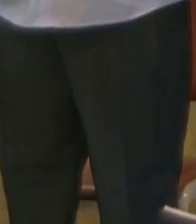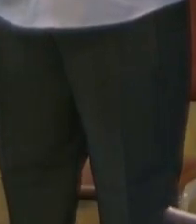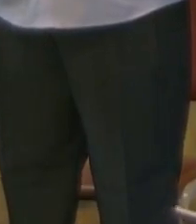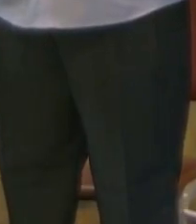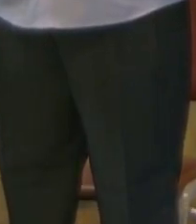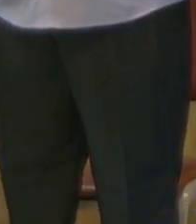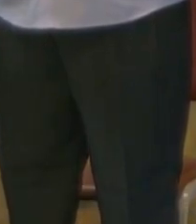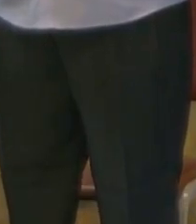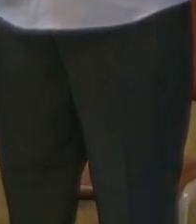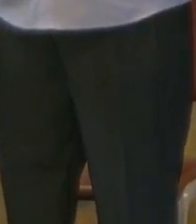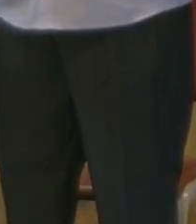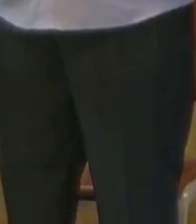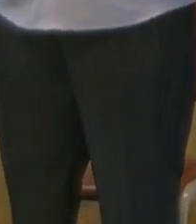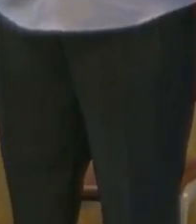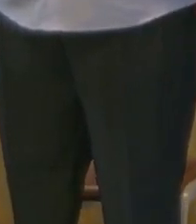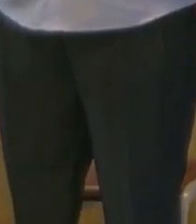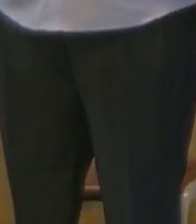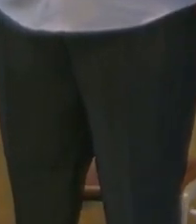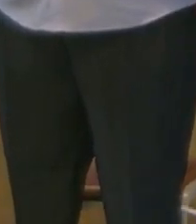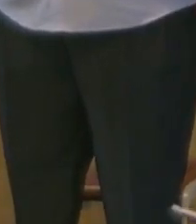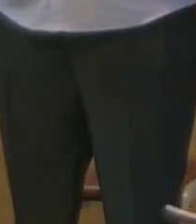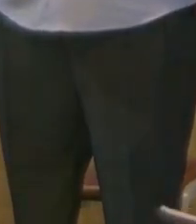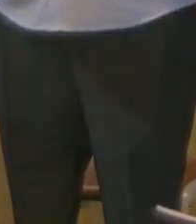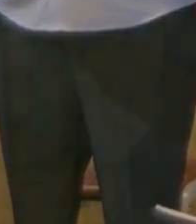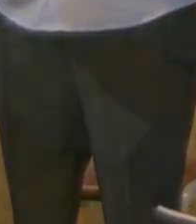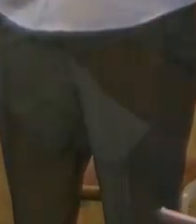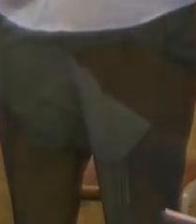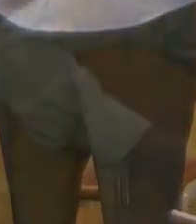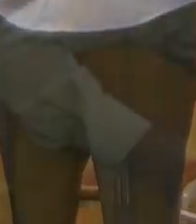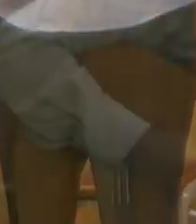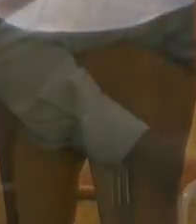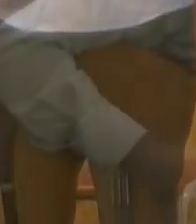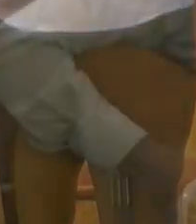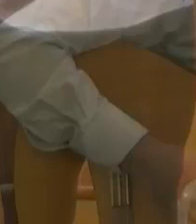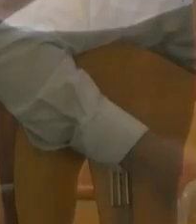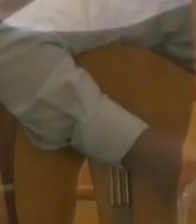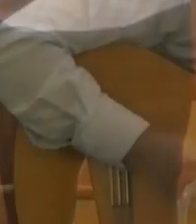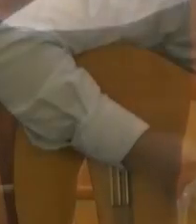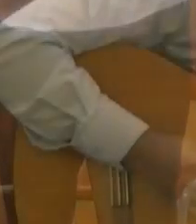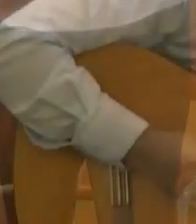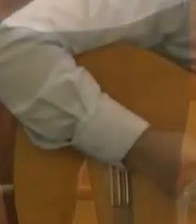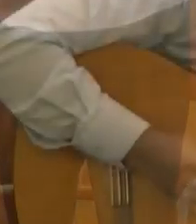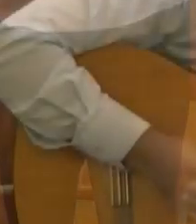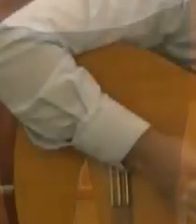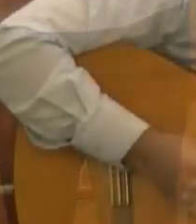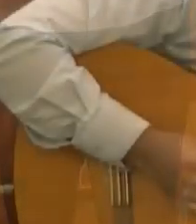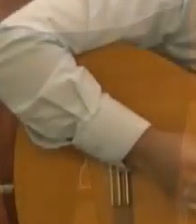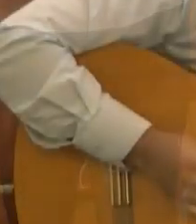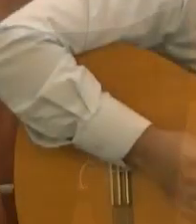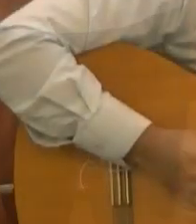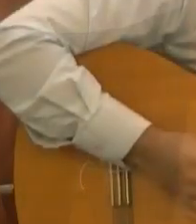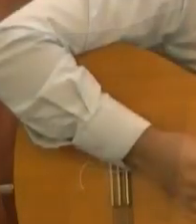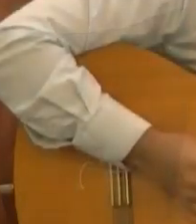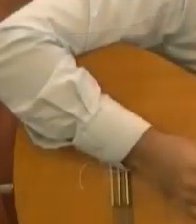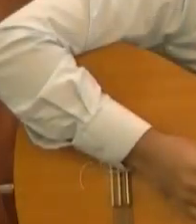oh this him all your tastes and